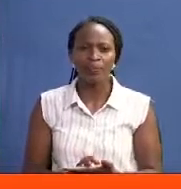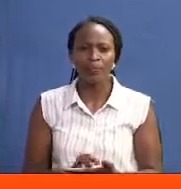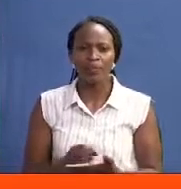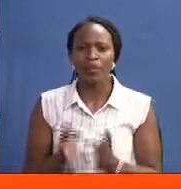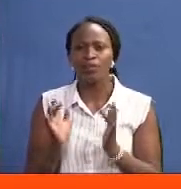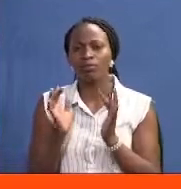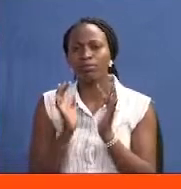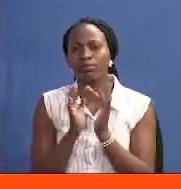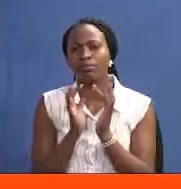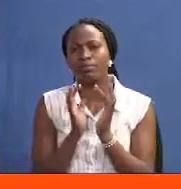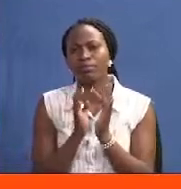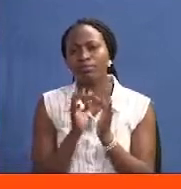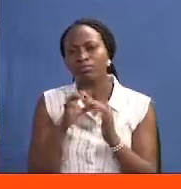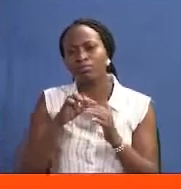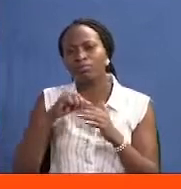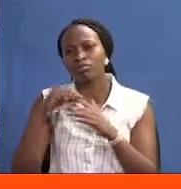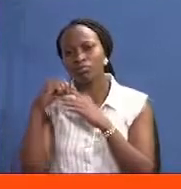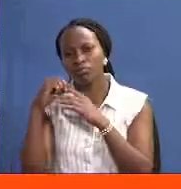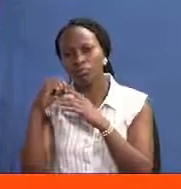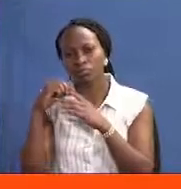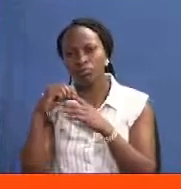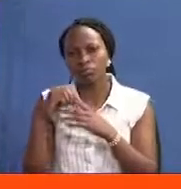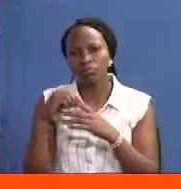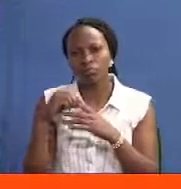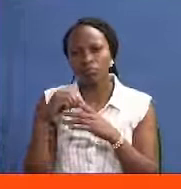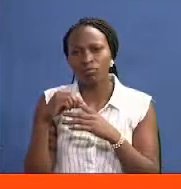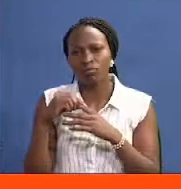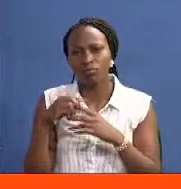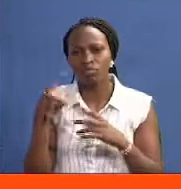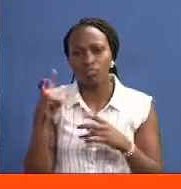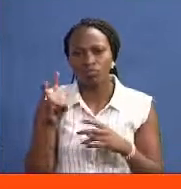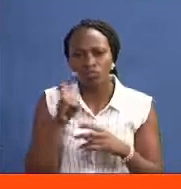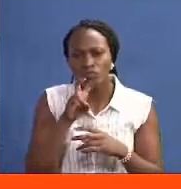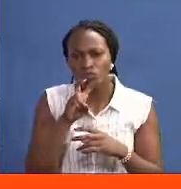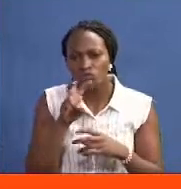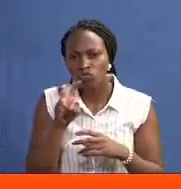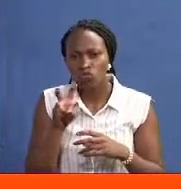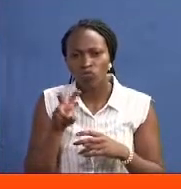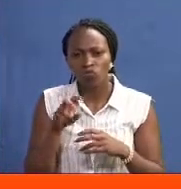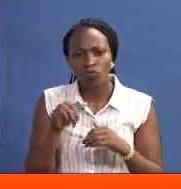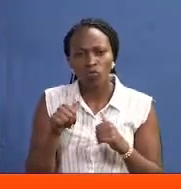the media specifically, to really take up their watchdog role and